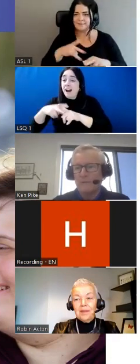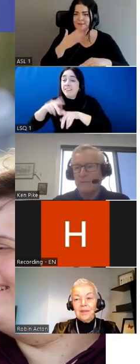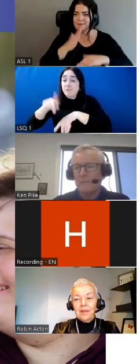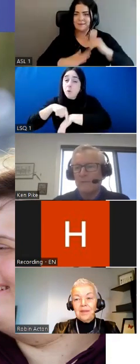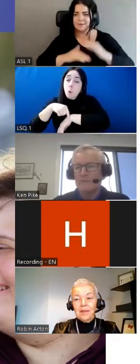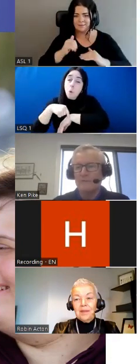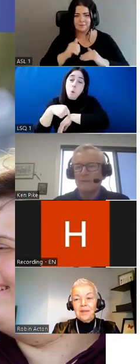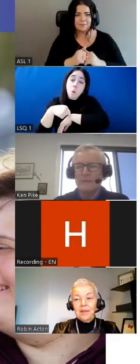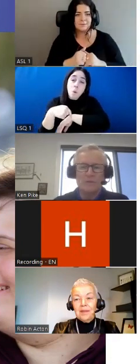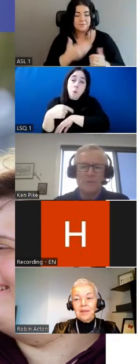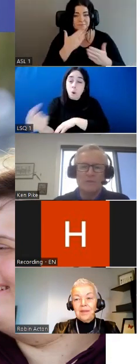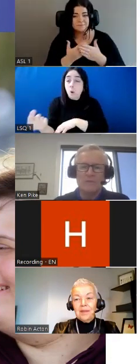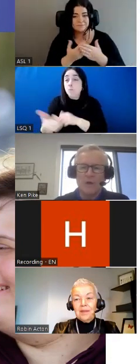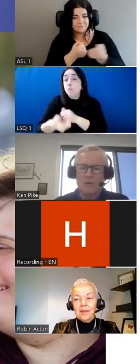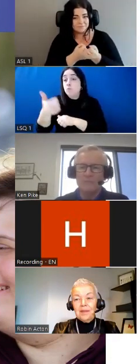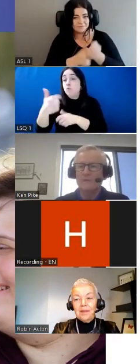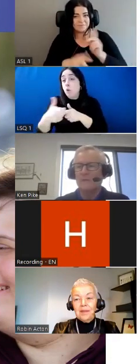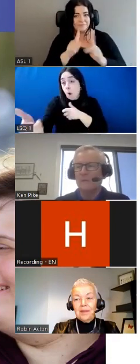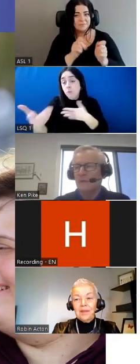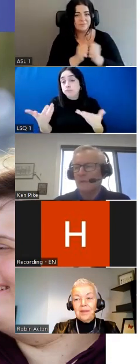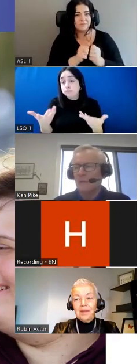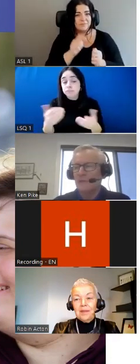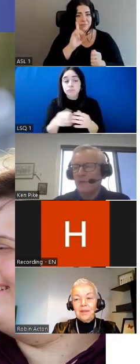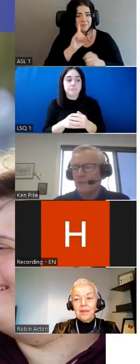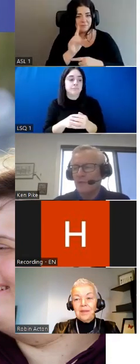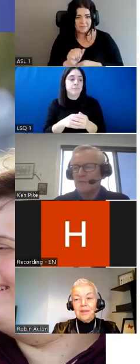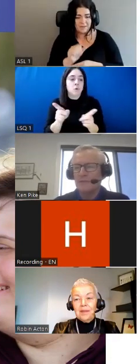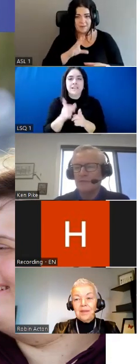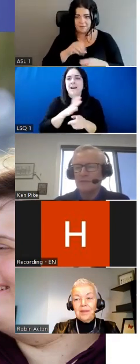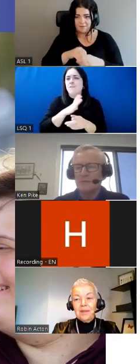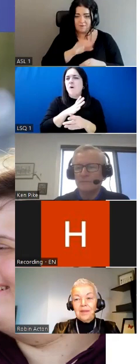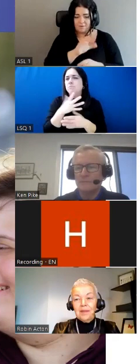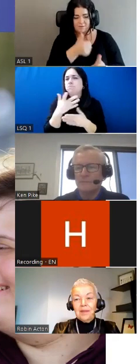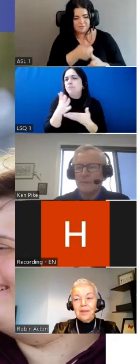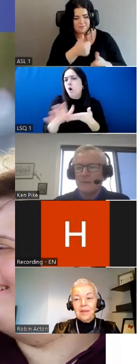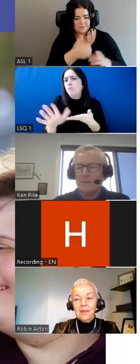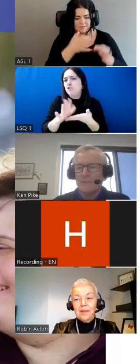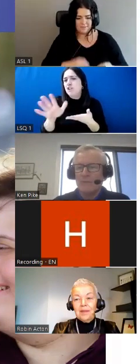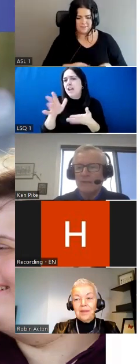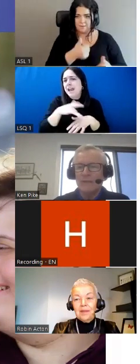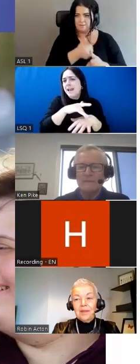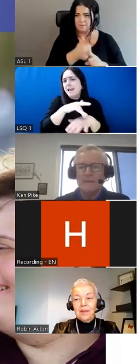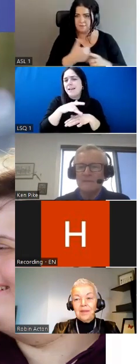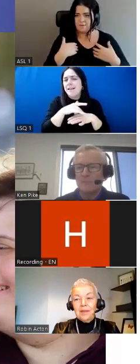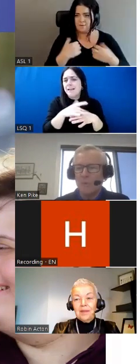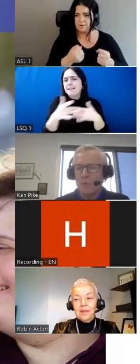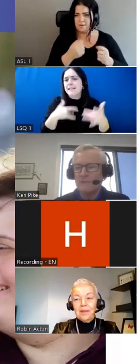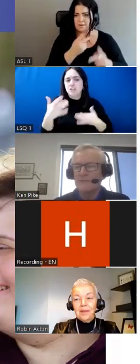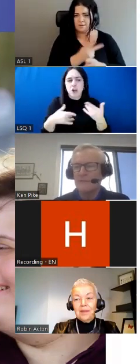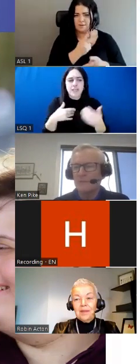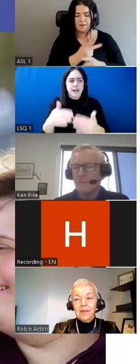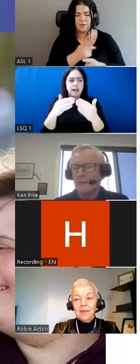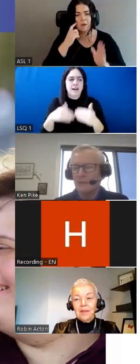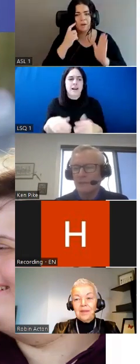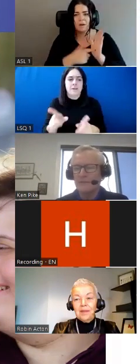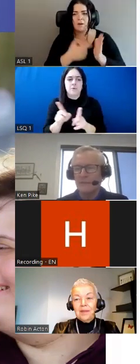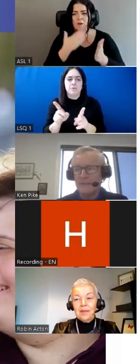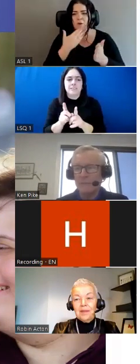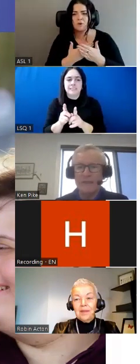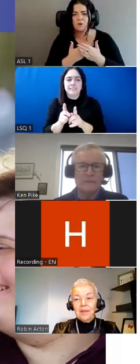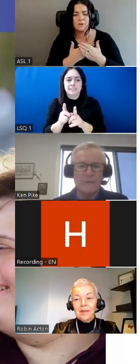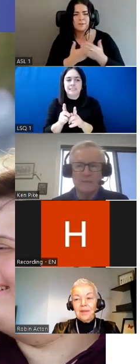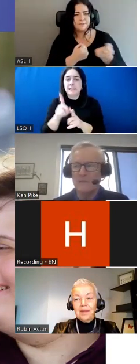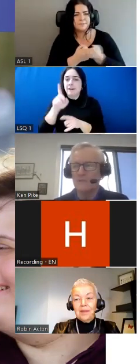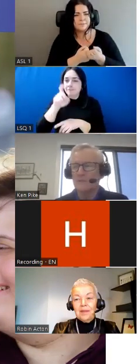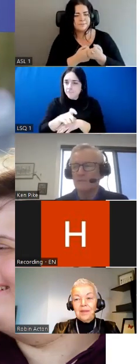Support people with disabilities to be involved in their healthcare decisions. By recognizing supported decision-making as a